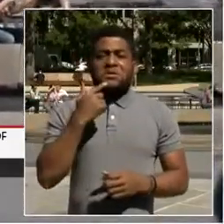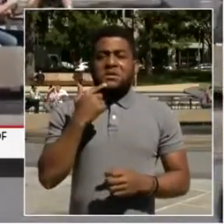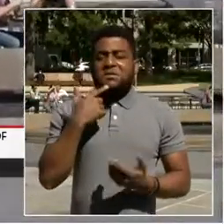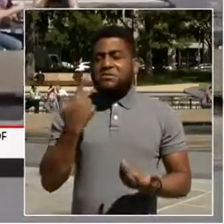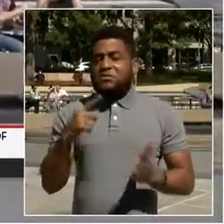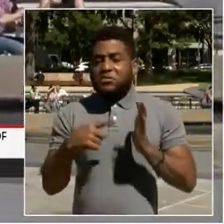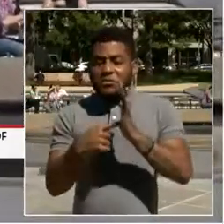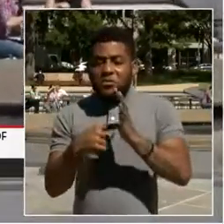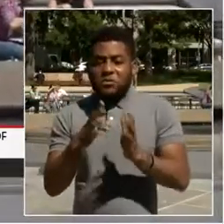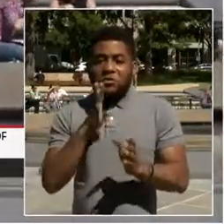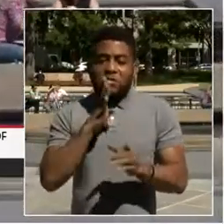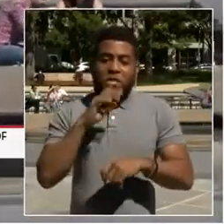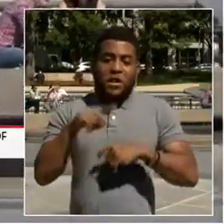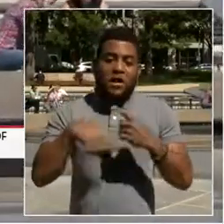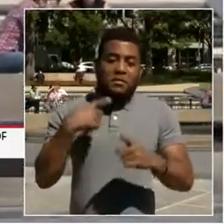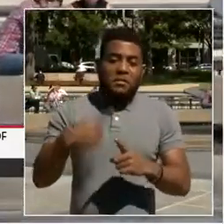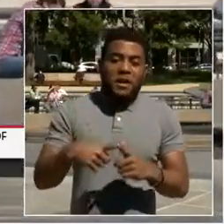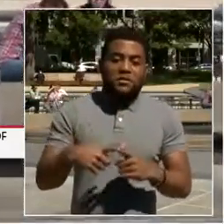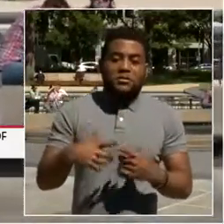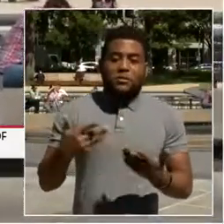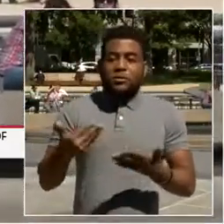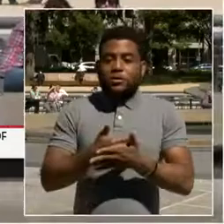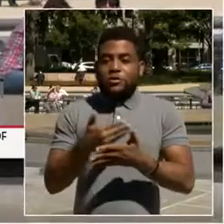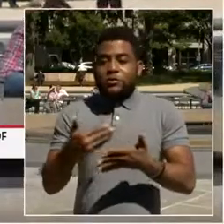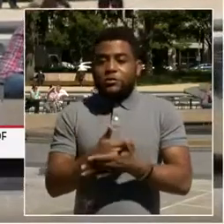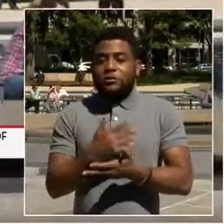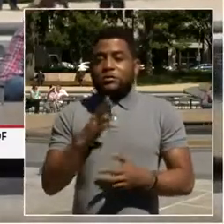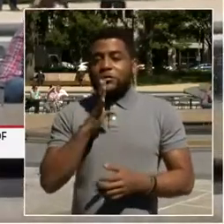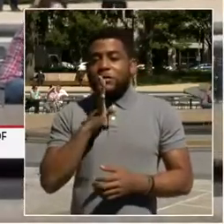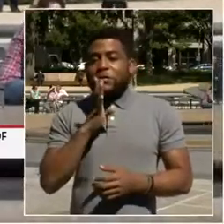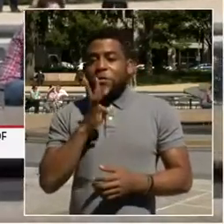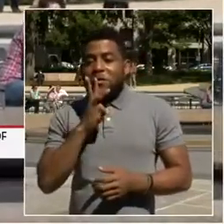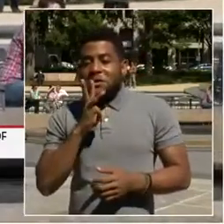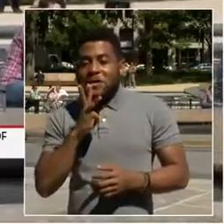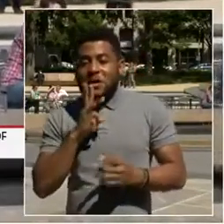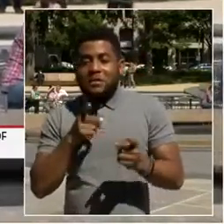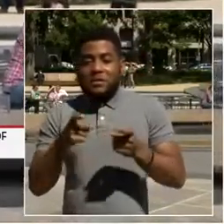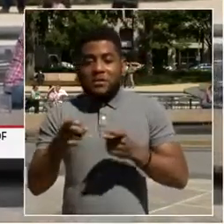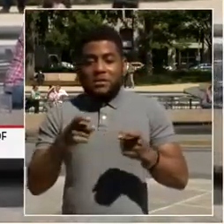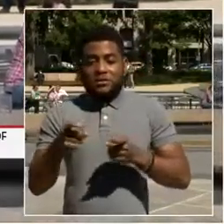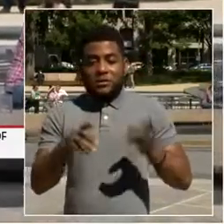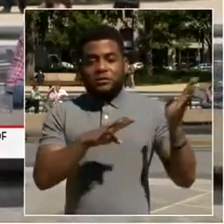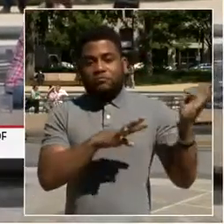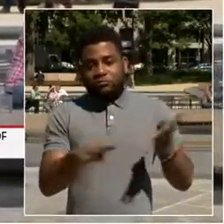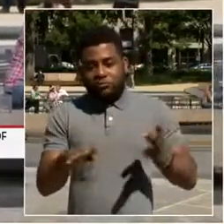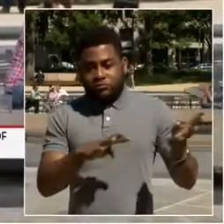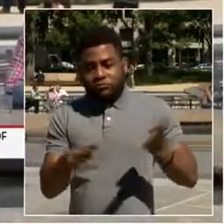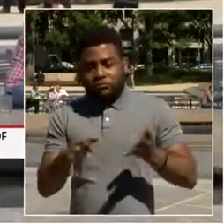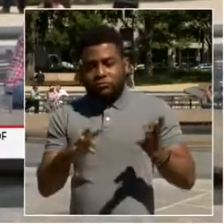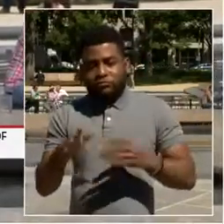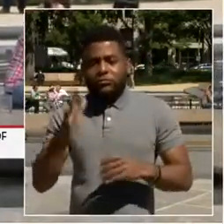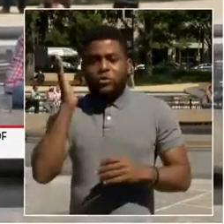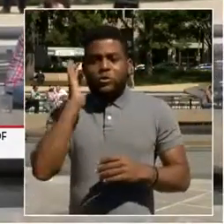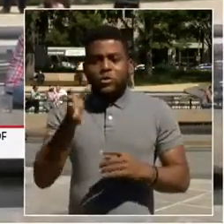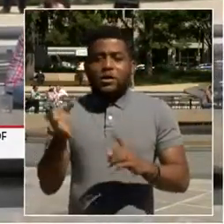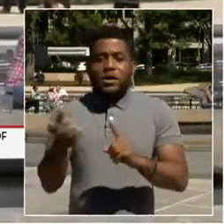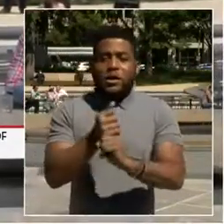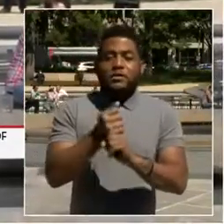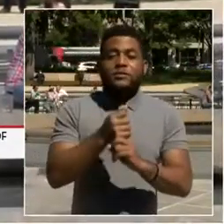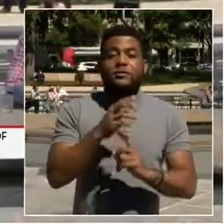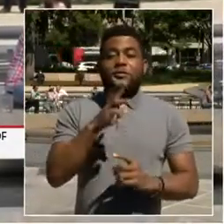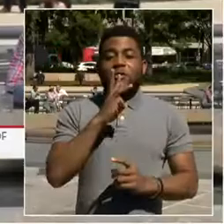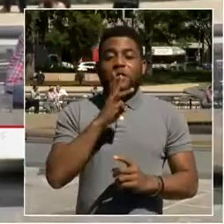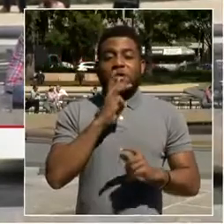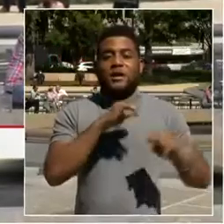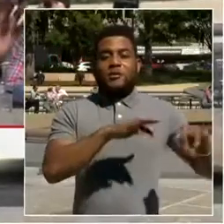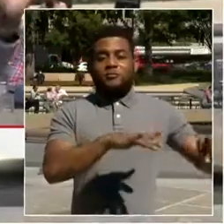of it. The new stormwater management system that will capture 100% of the water runoff from this park.